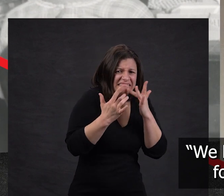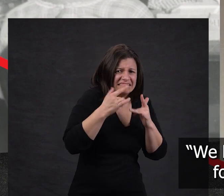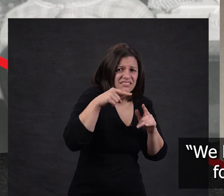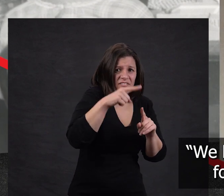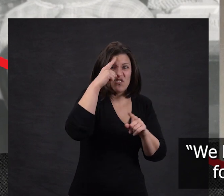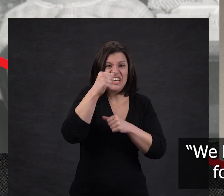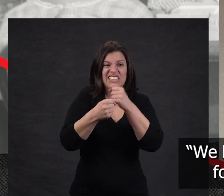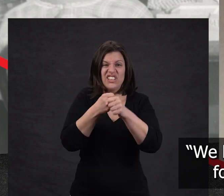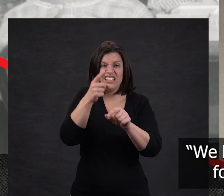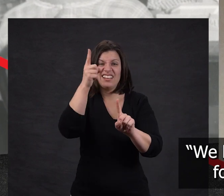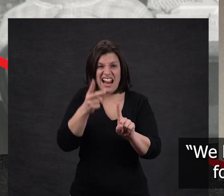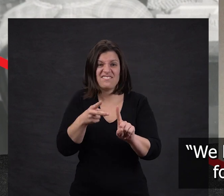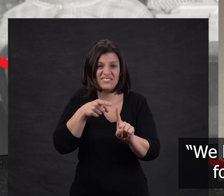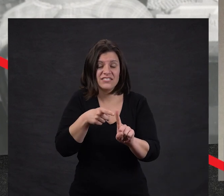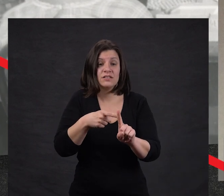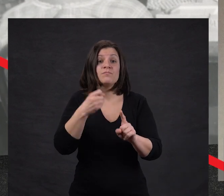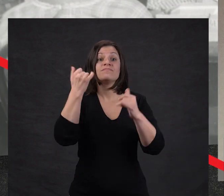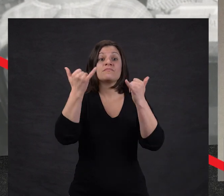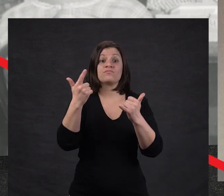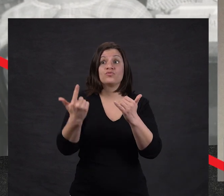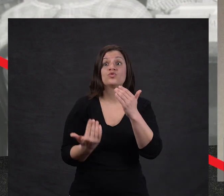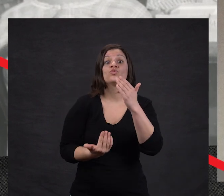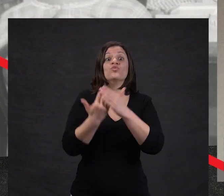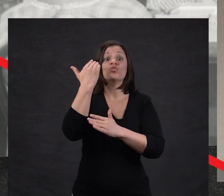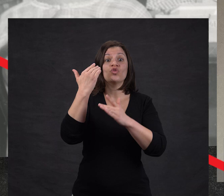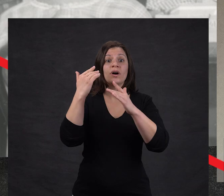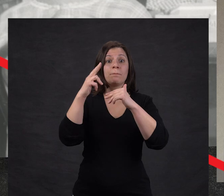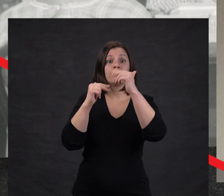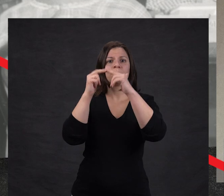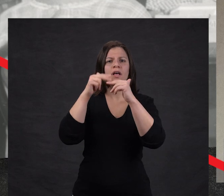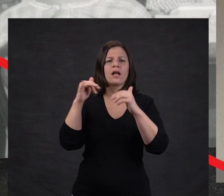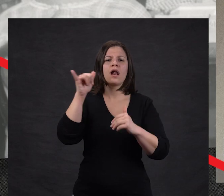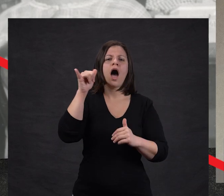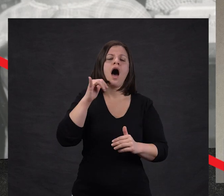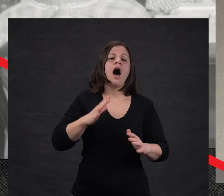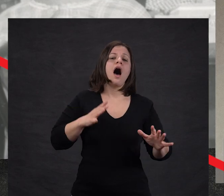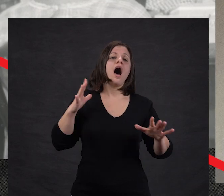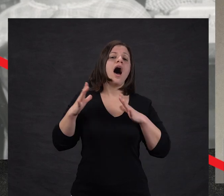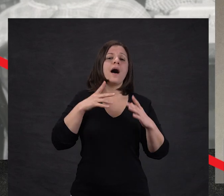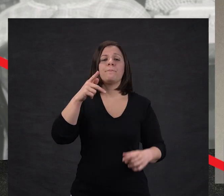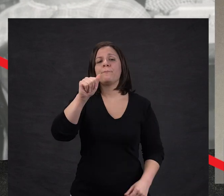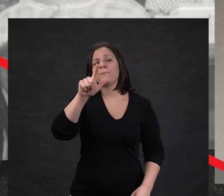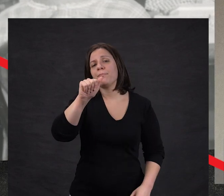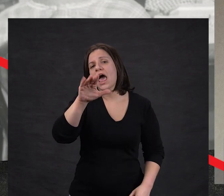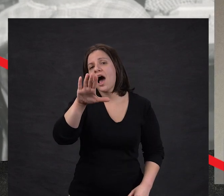and a half. So this new building was like a palace to us.